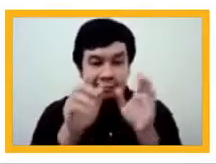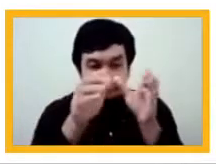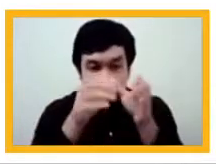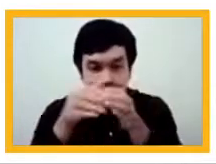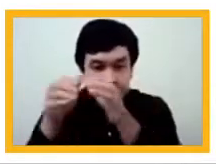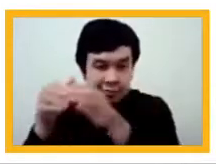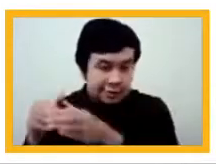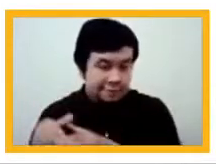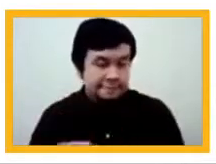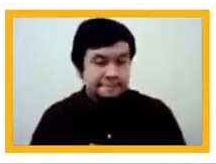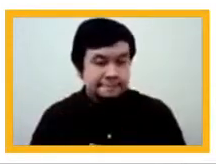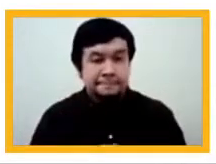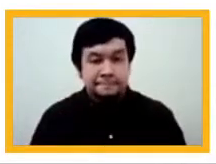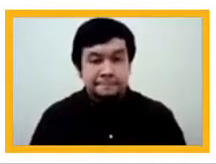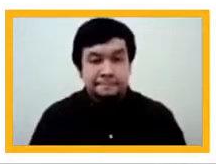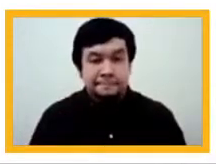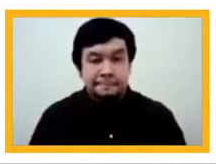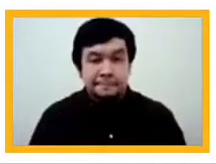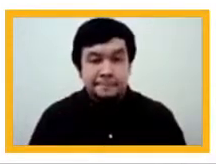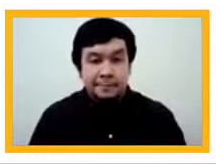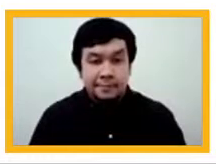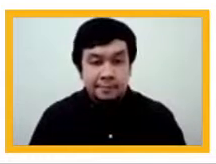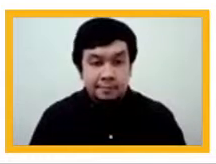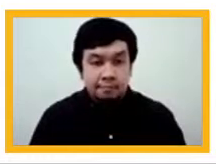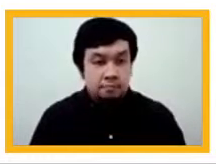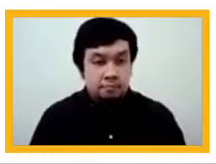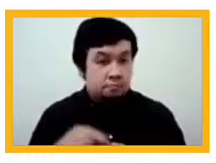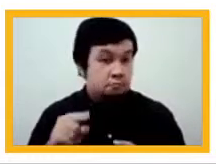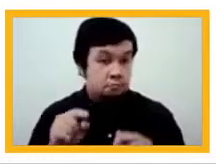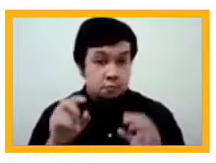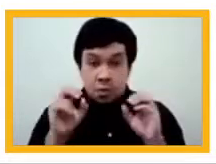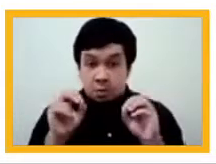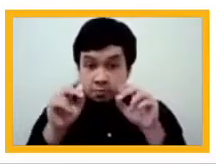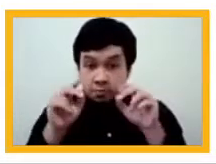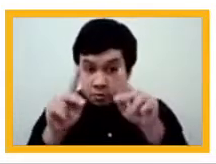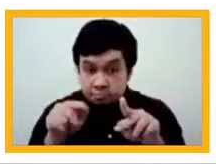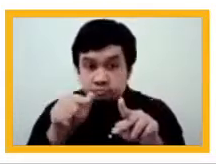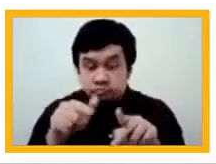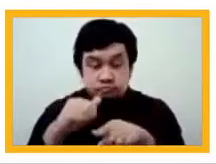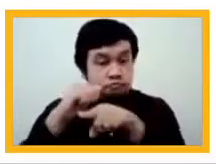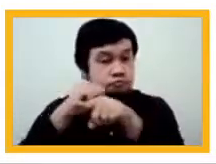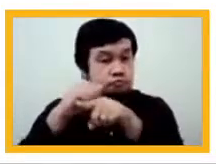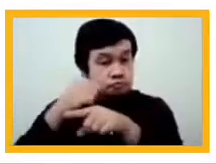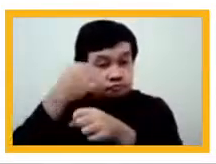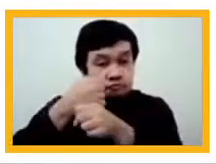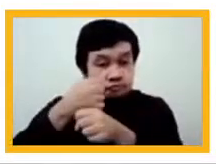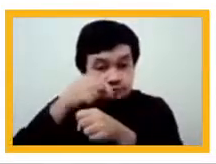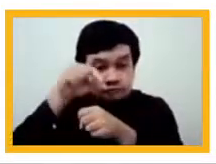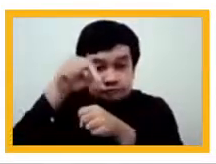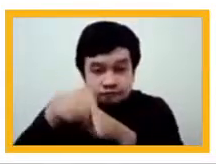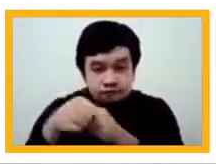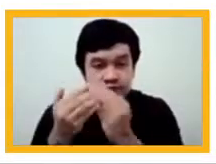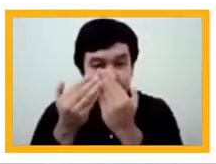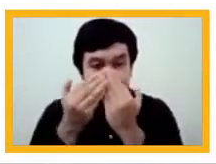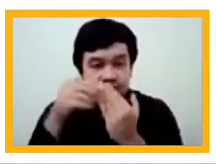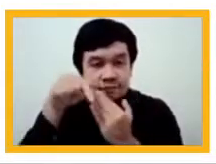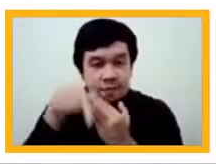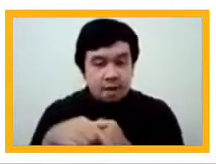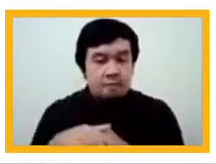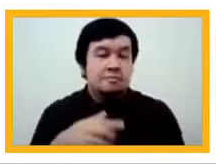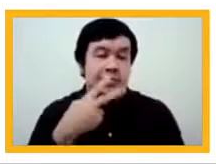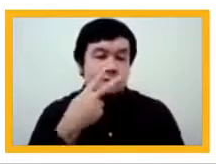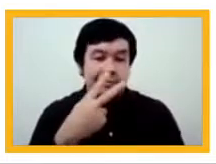for industry internship and overseas education. And also, we try to spread the value